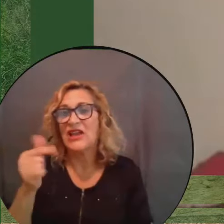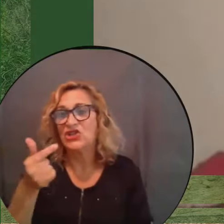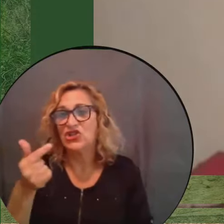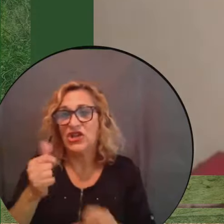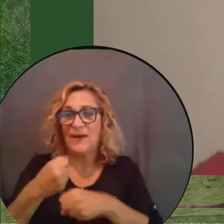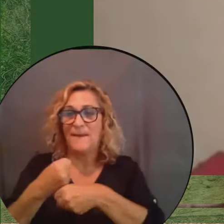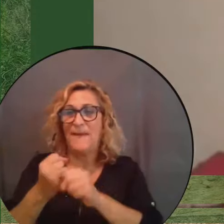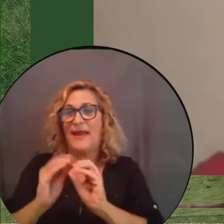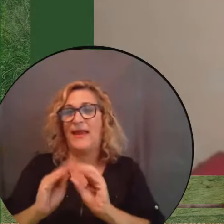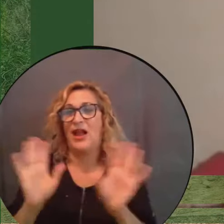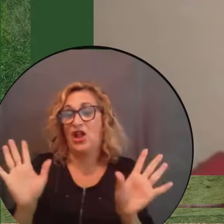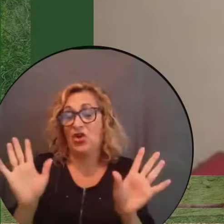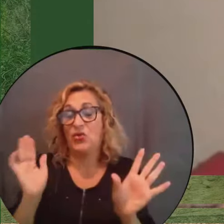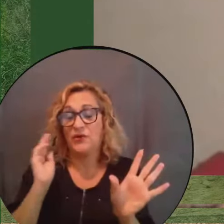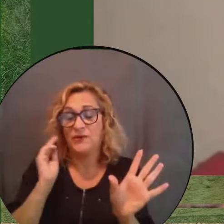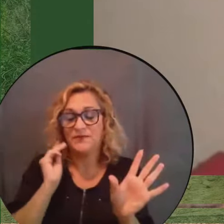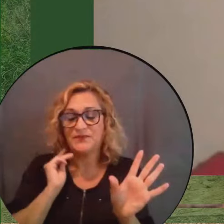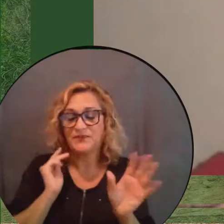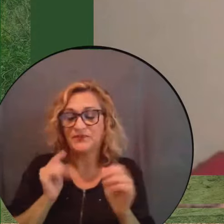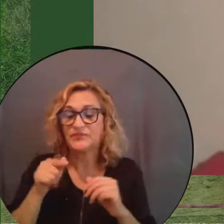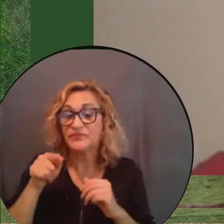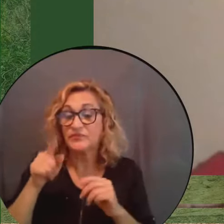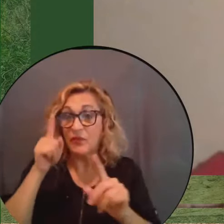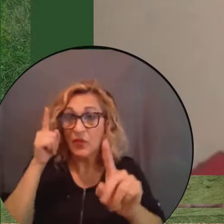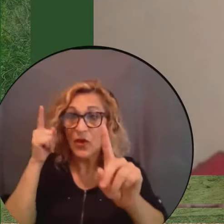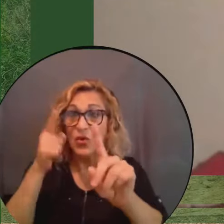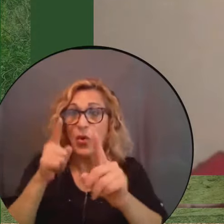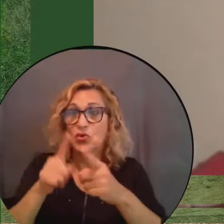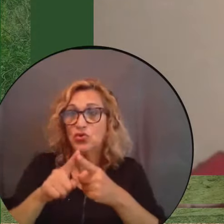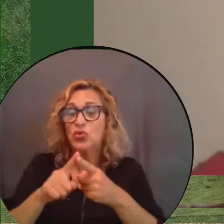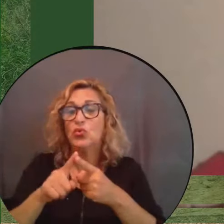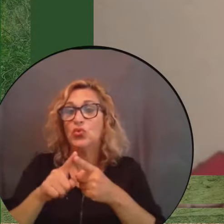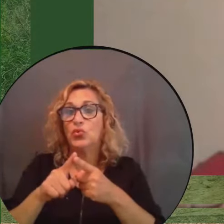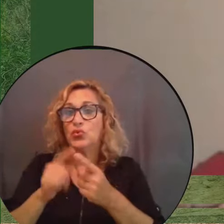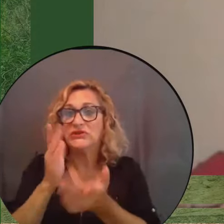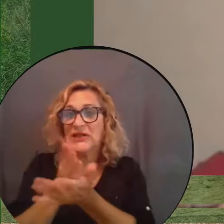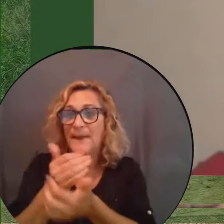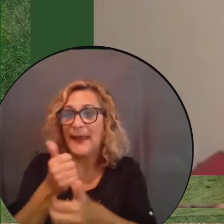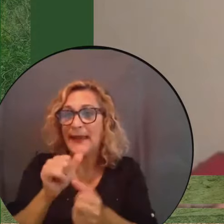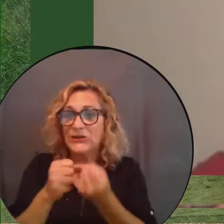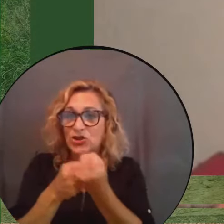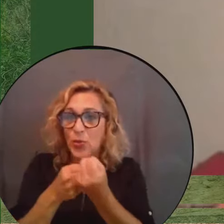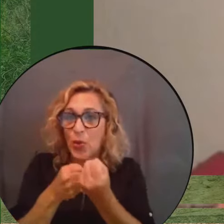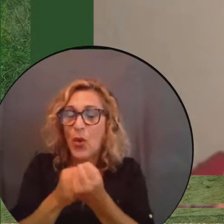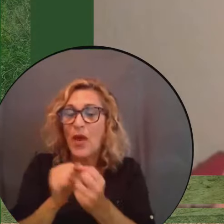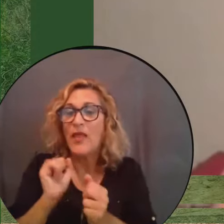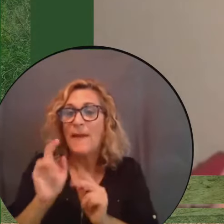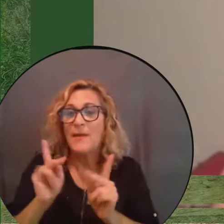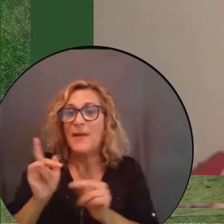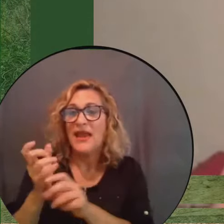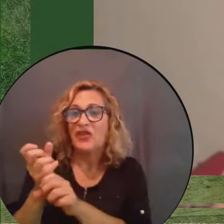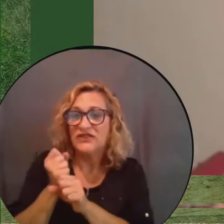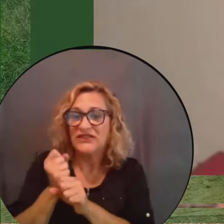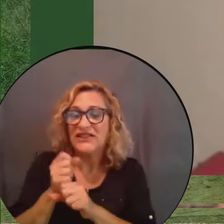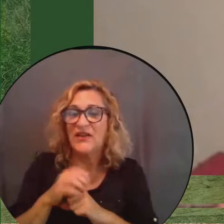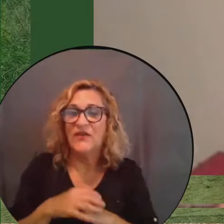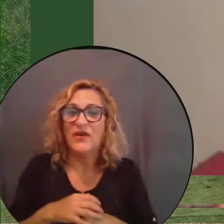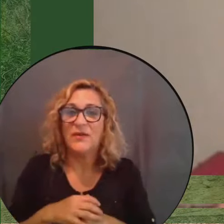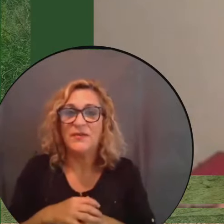that this was a goal to really chill any support that people can receive.